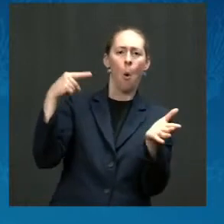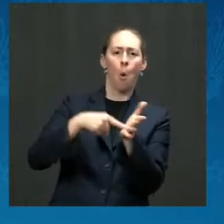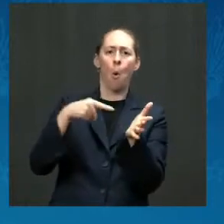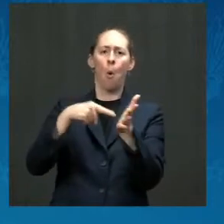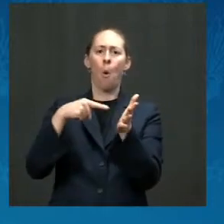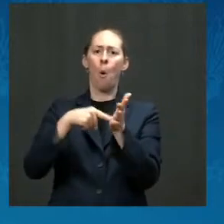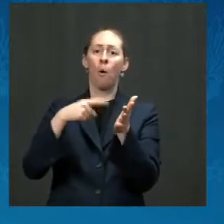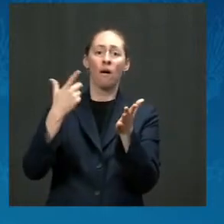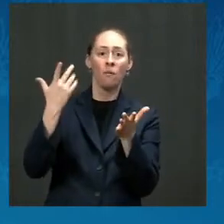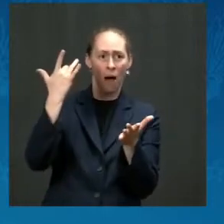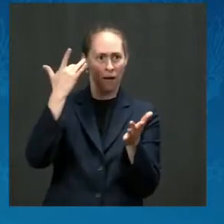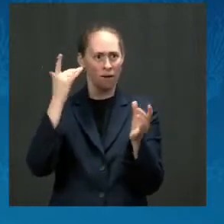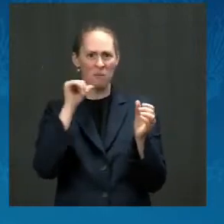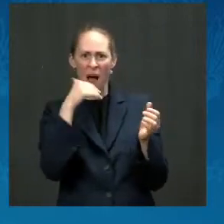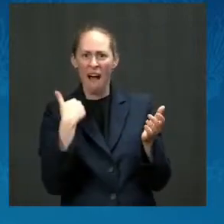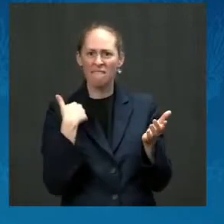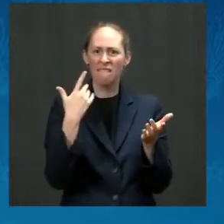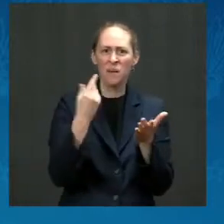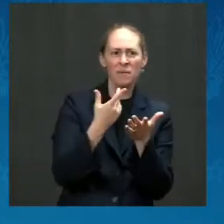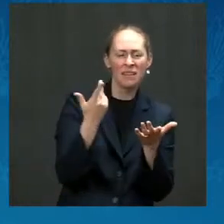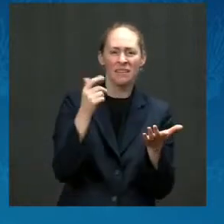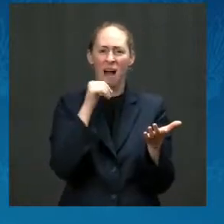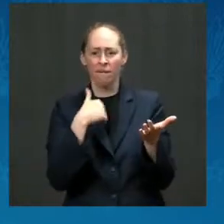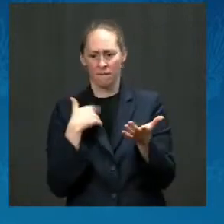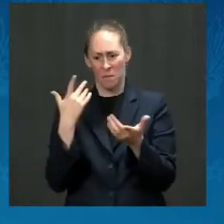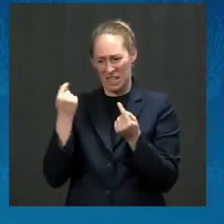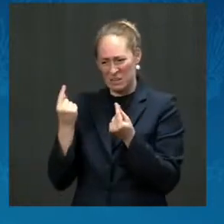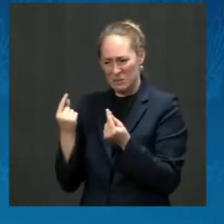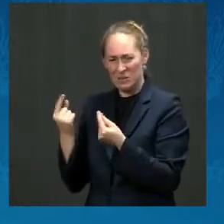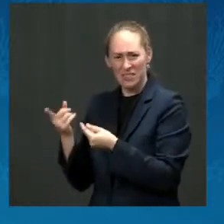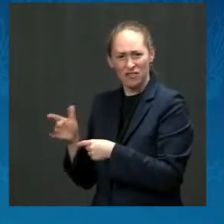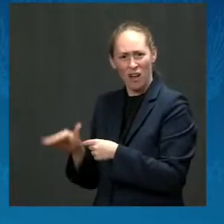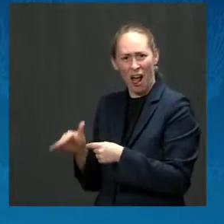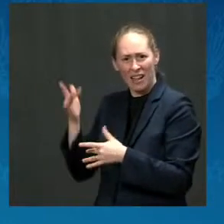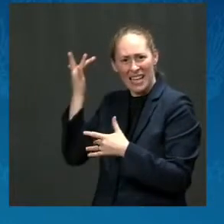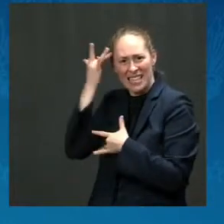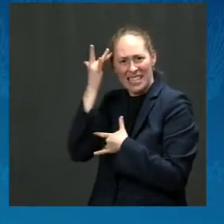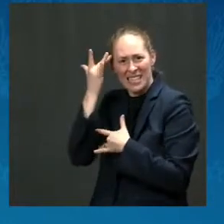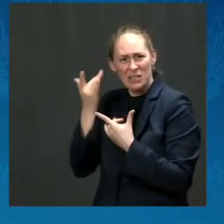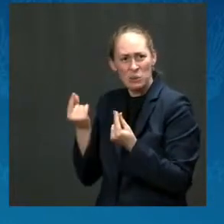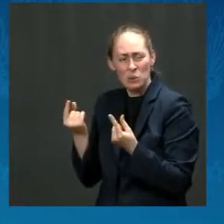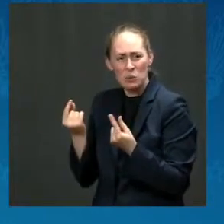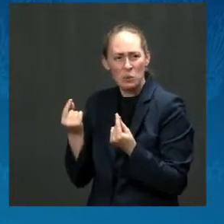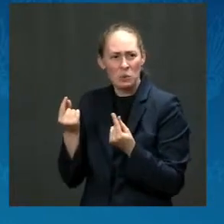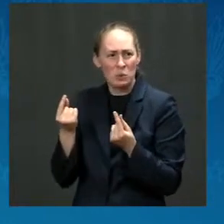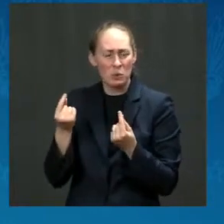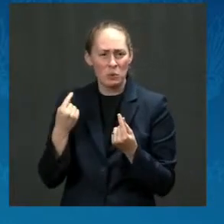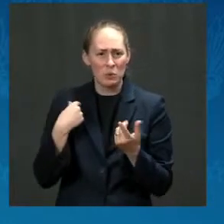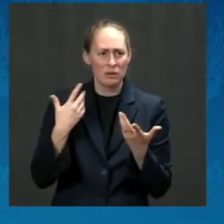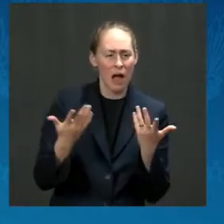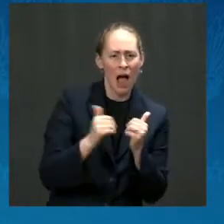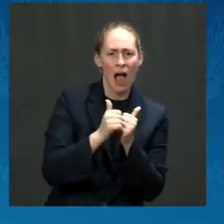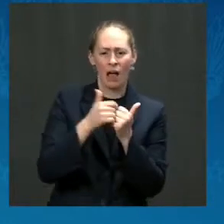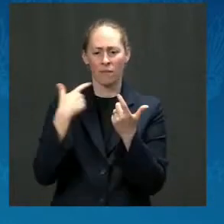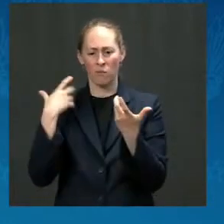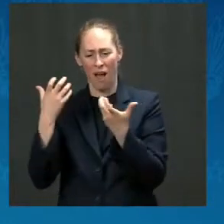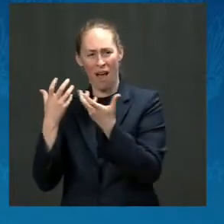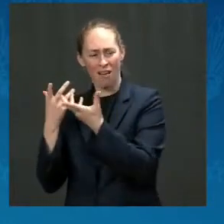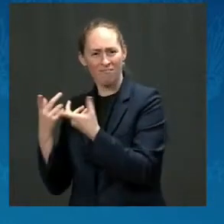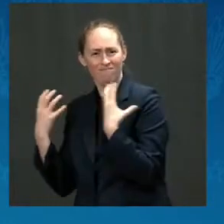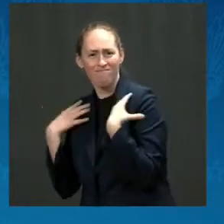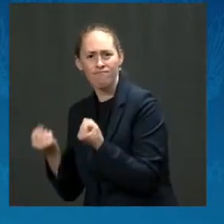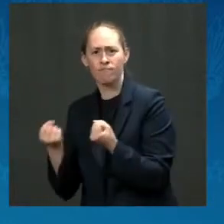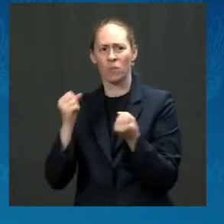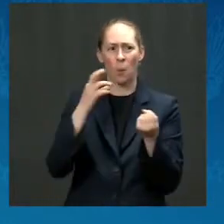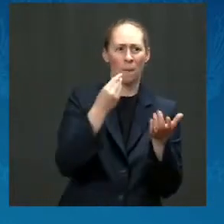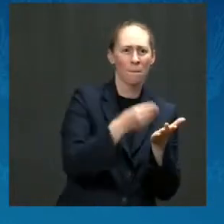So they're there with a sick child, having to make a decision about literally whether they can